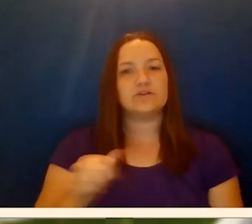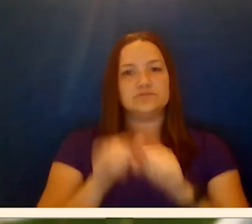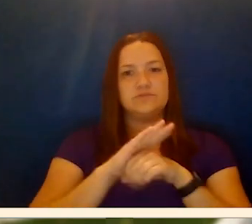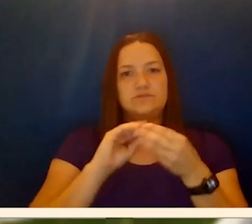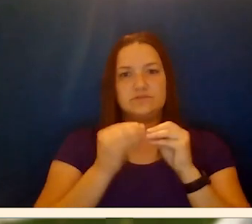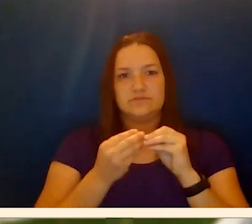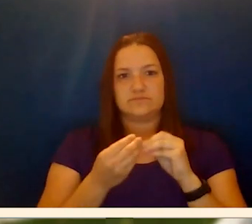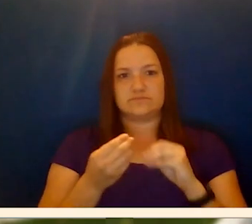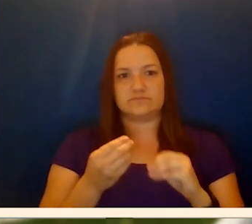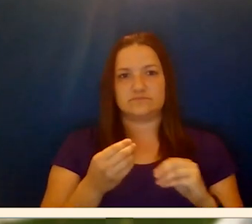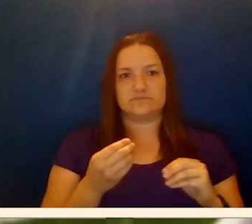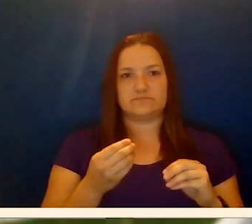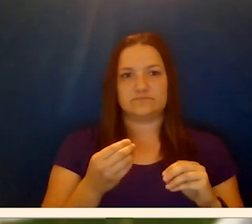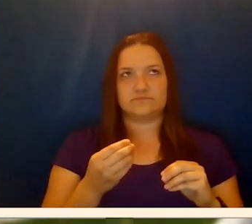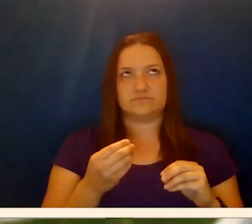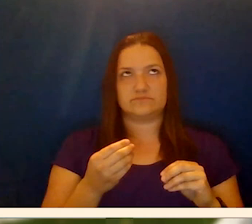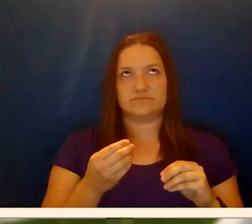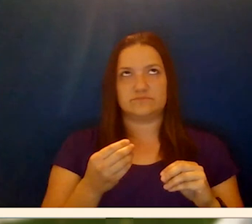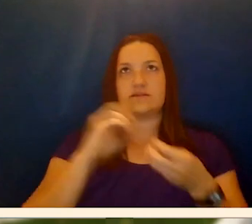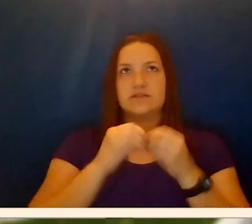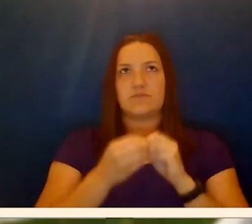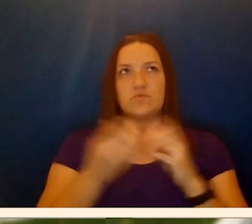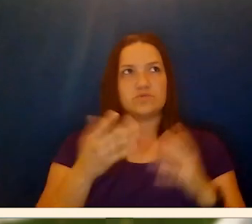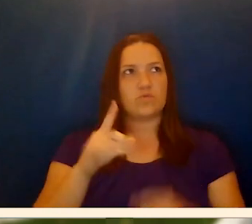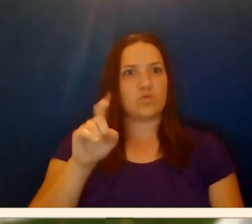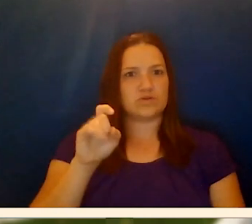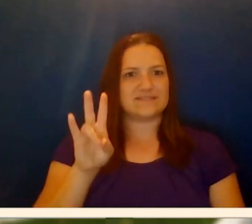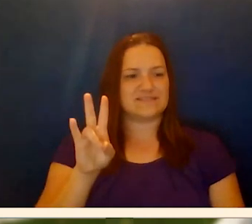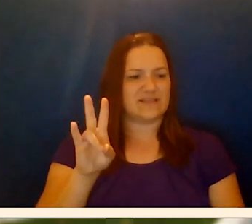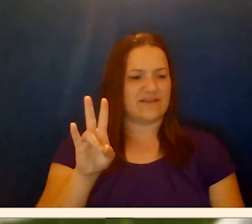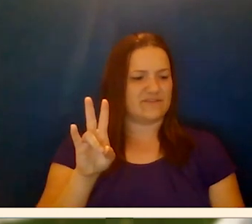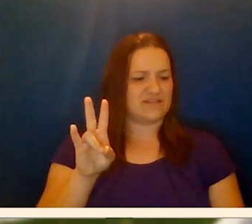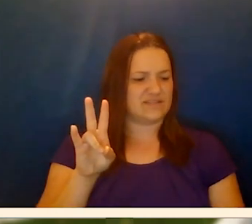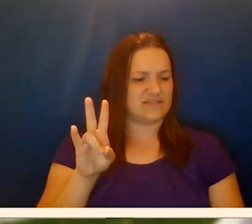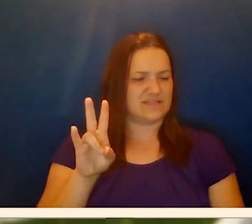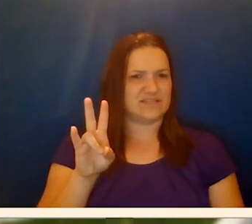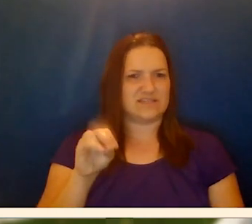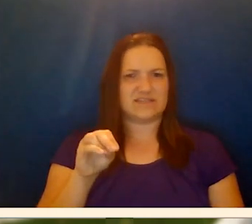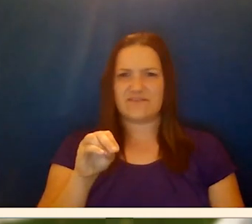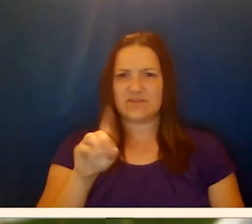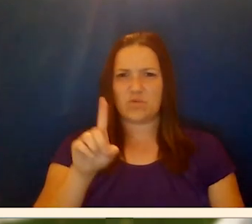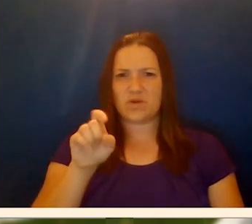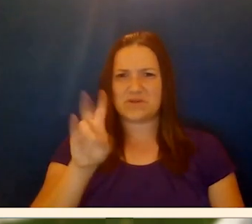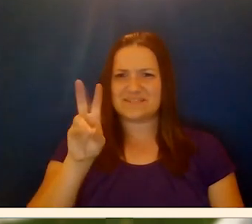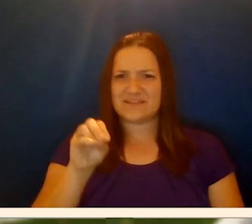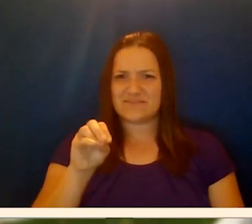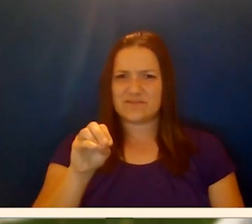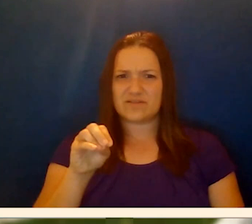numbers back in, our highest number was what, 170? Yeah, I thought it was 170. I'm